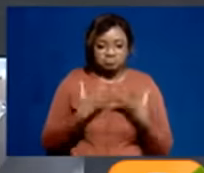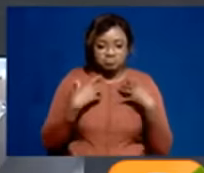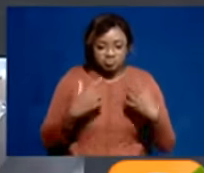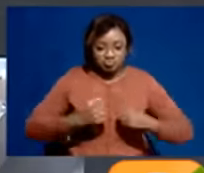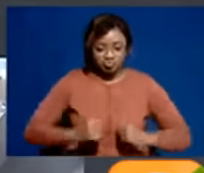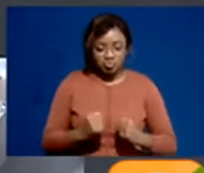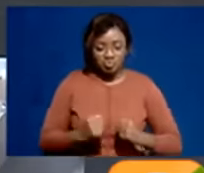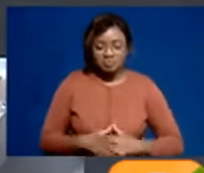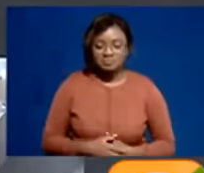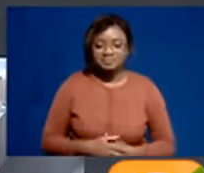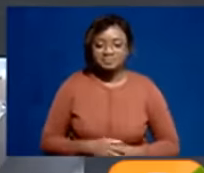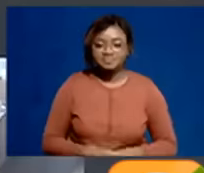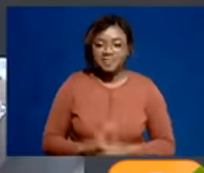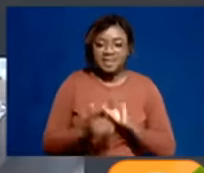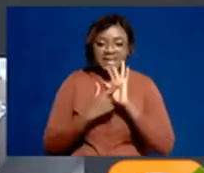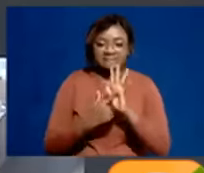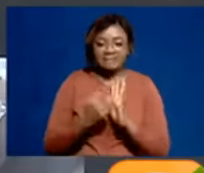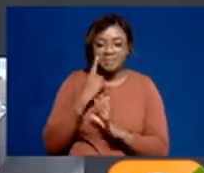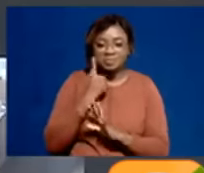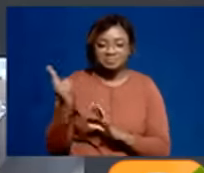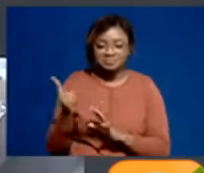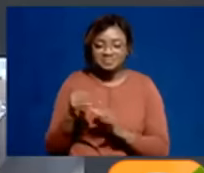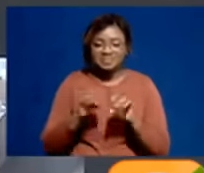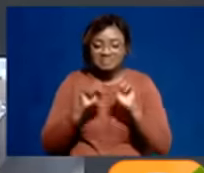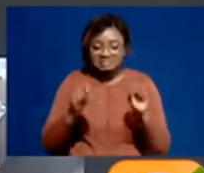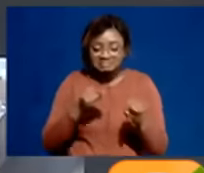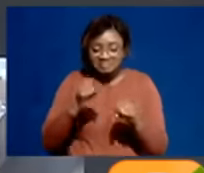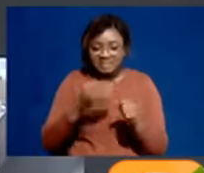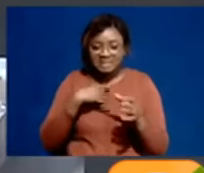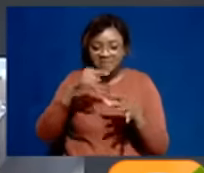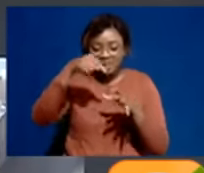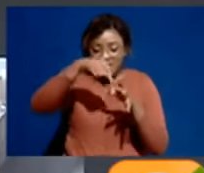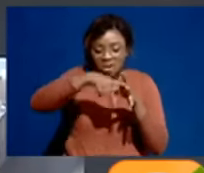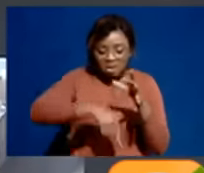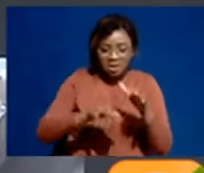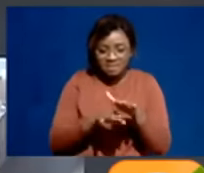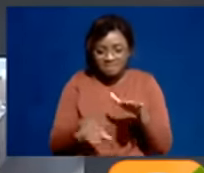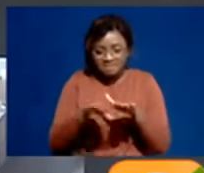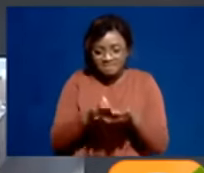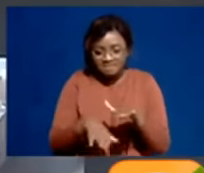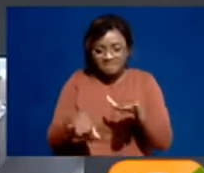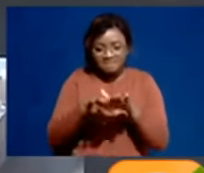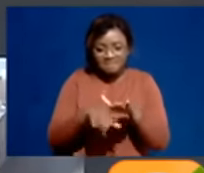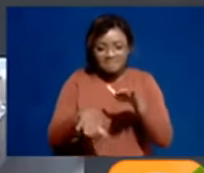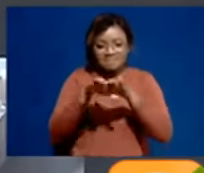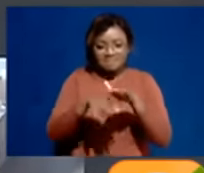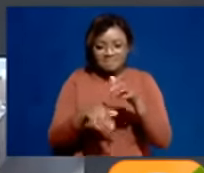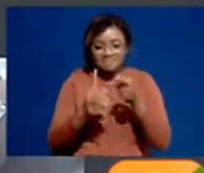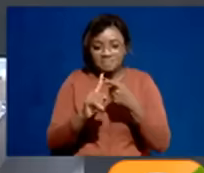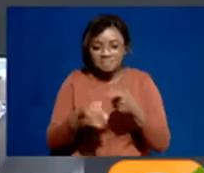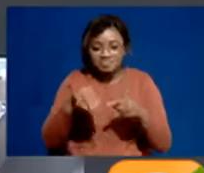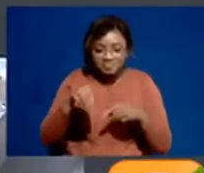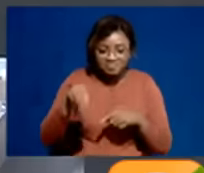of many farmers is the deep litter system, which entails the use of a layer of bedding materials such as